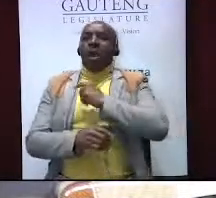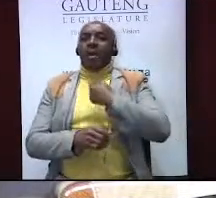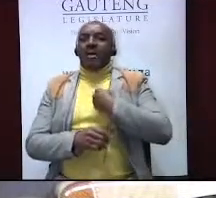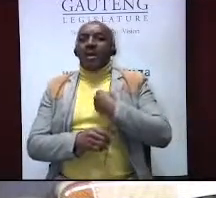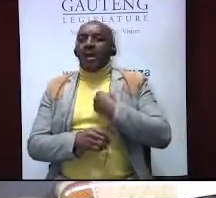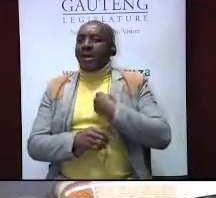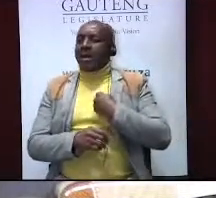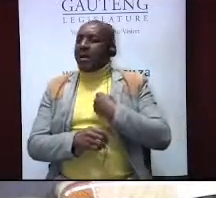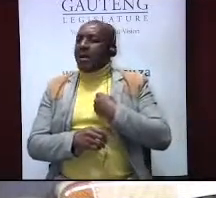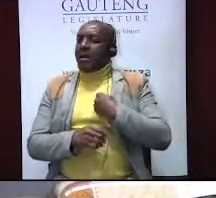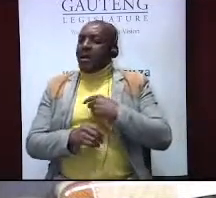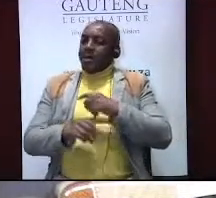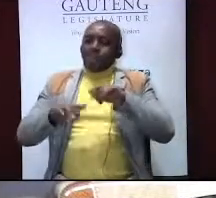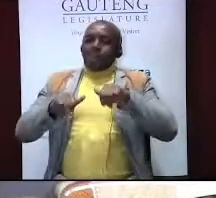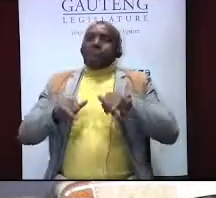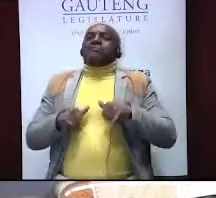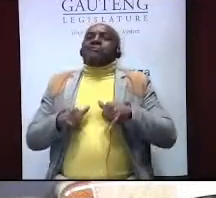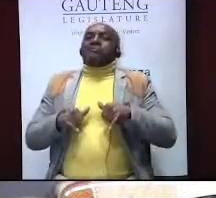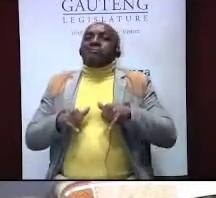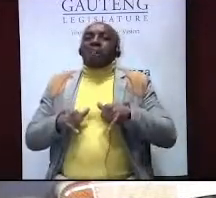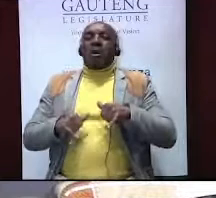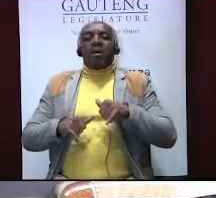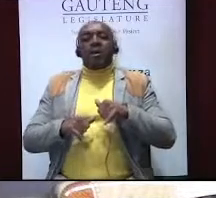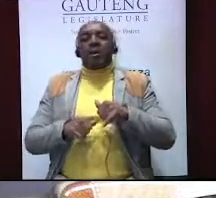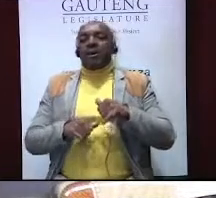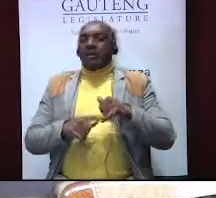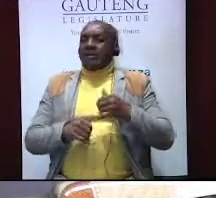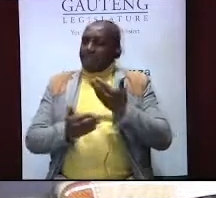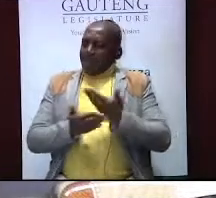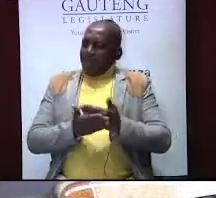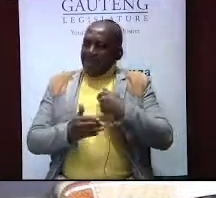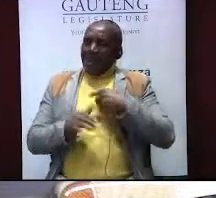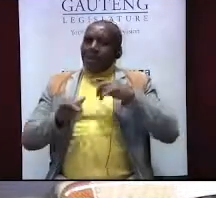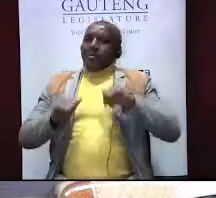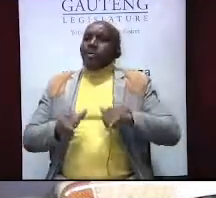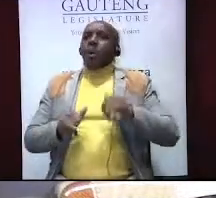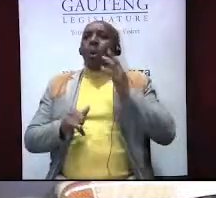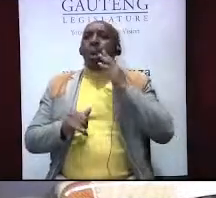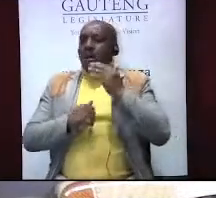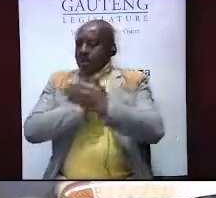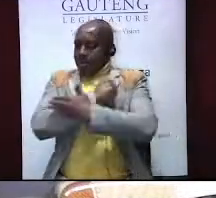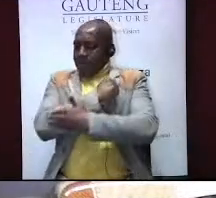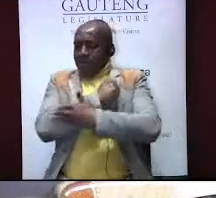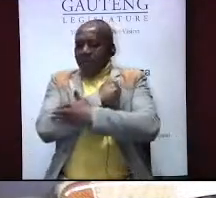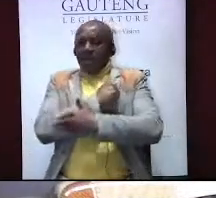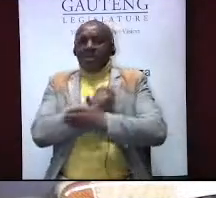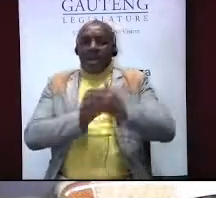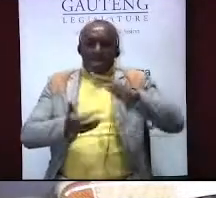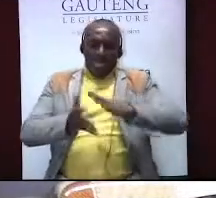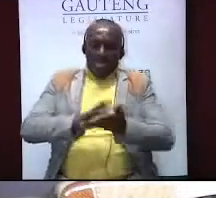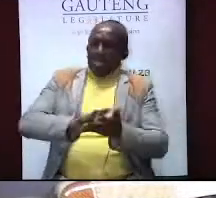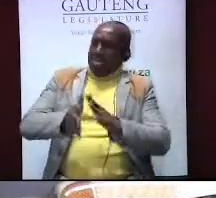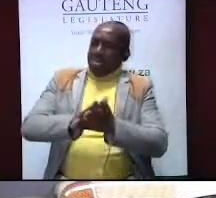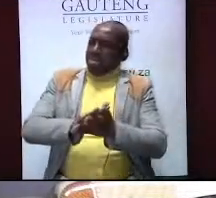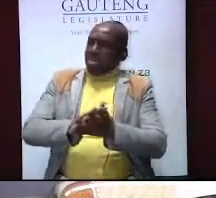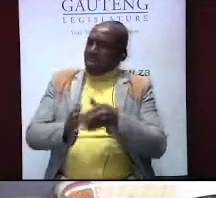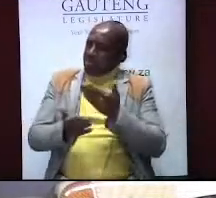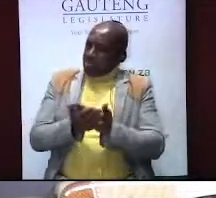complacent? Do we have to be complacent when the country is under siege? Es bomme,